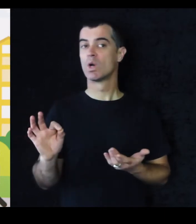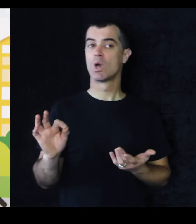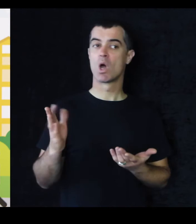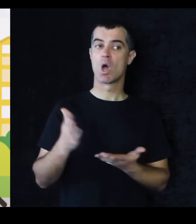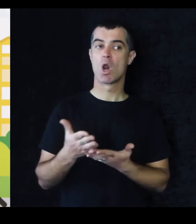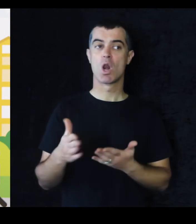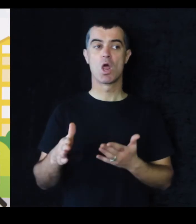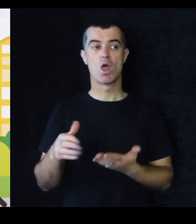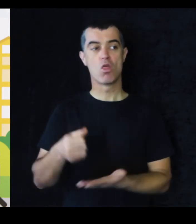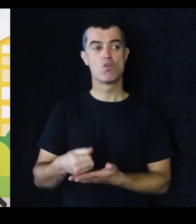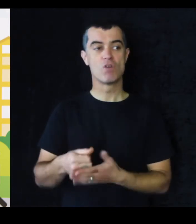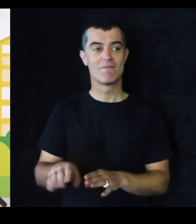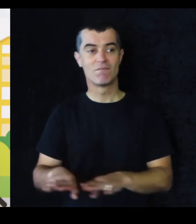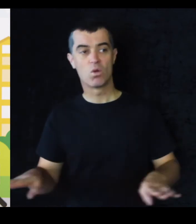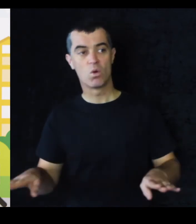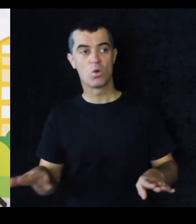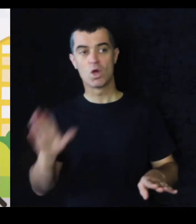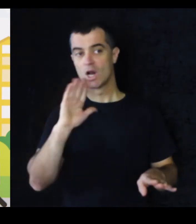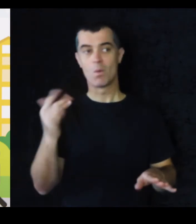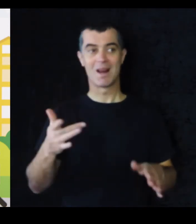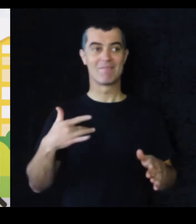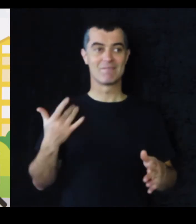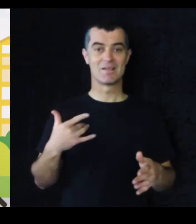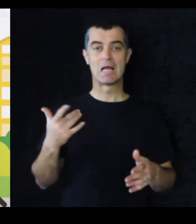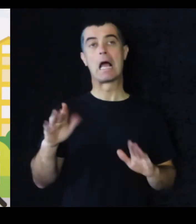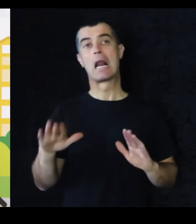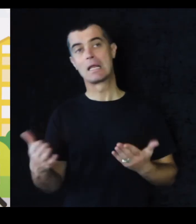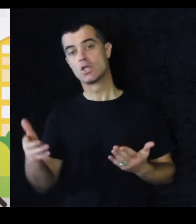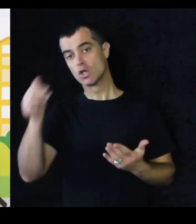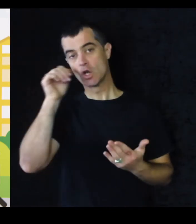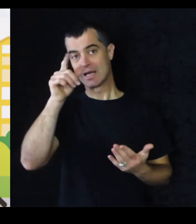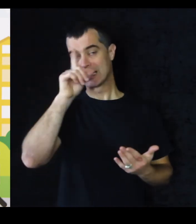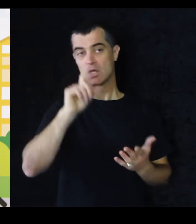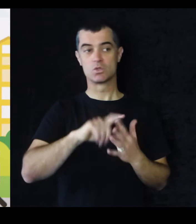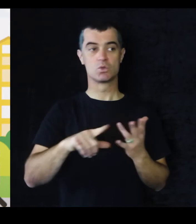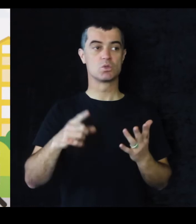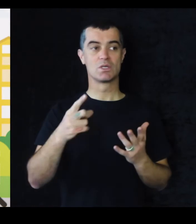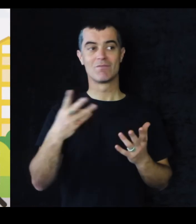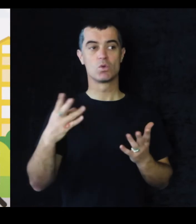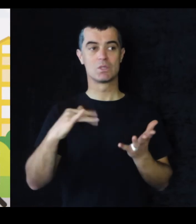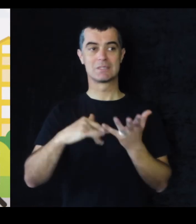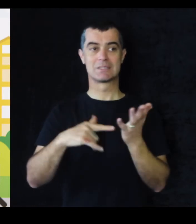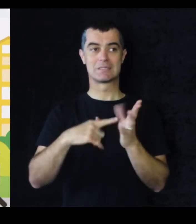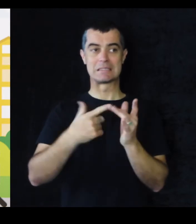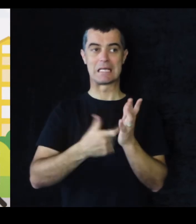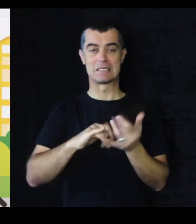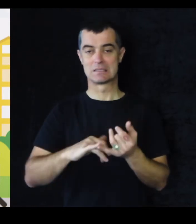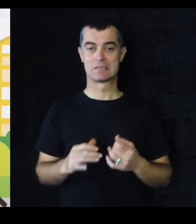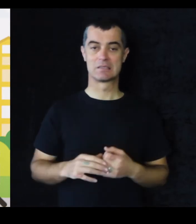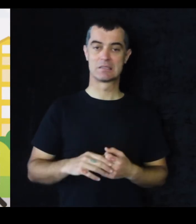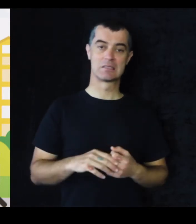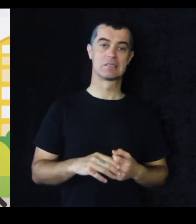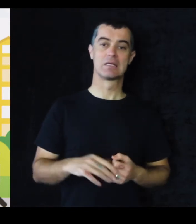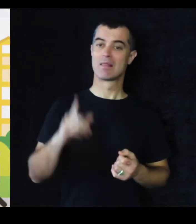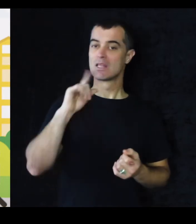ground floor, no matter where you live, unless you can do a few stairs. I think